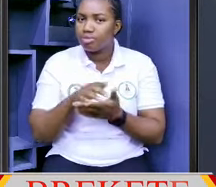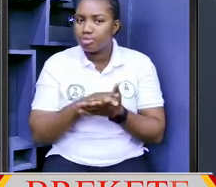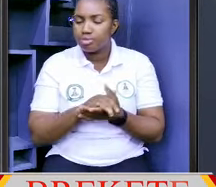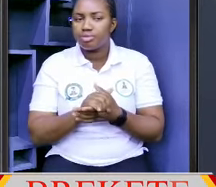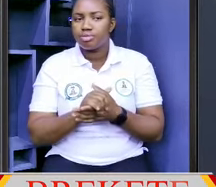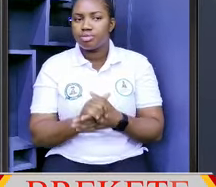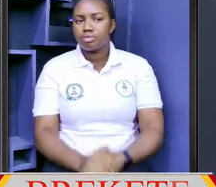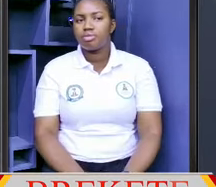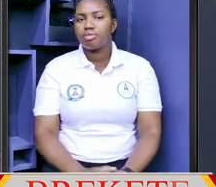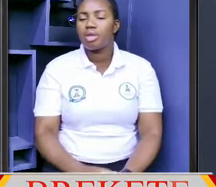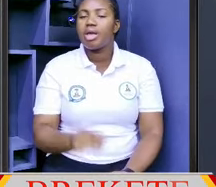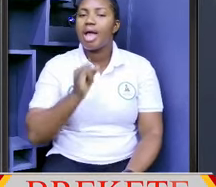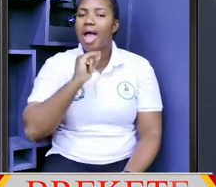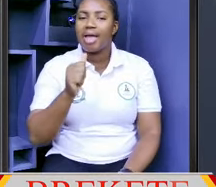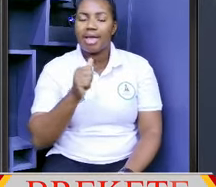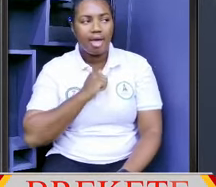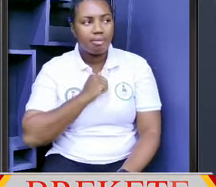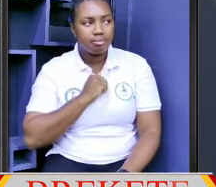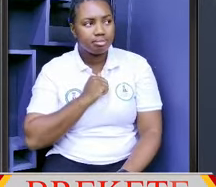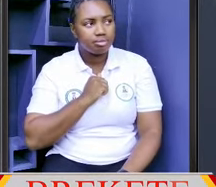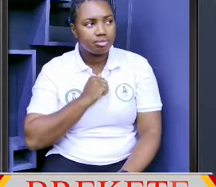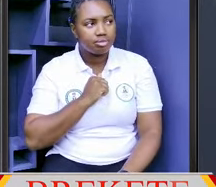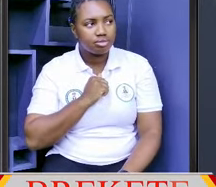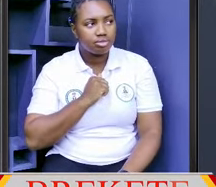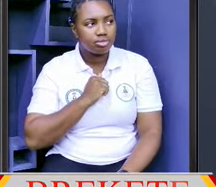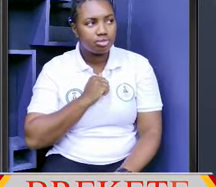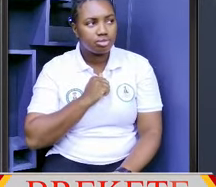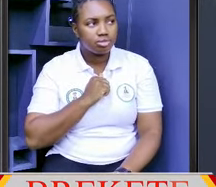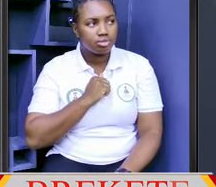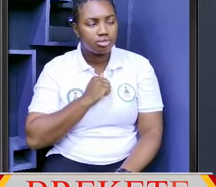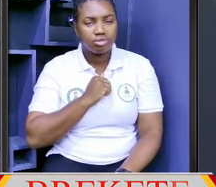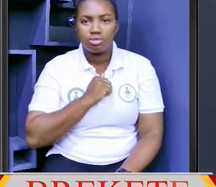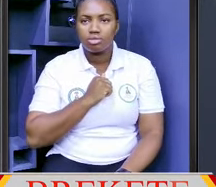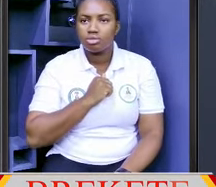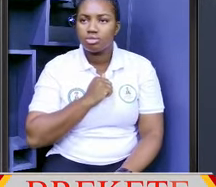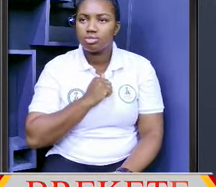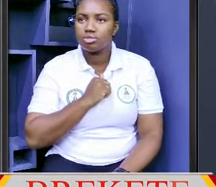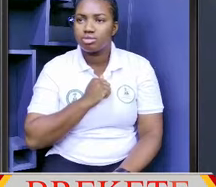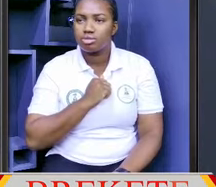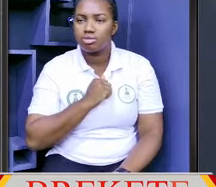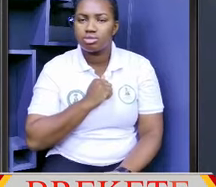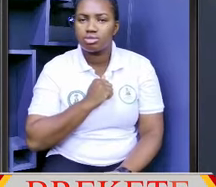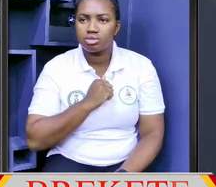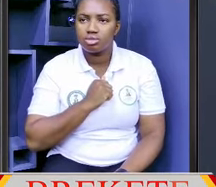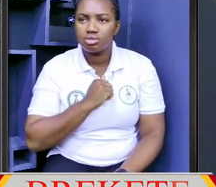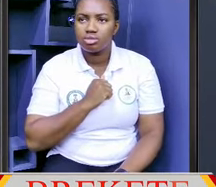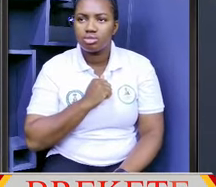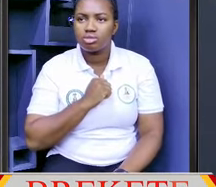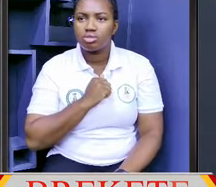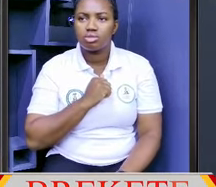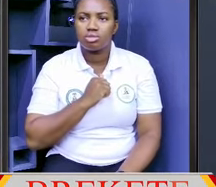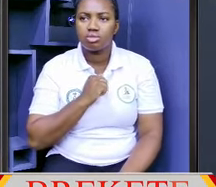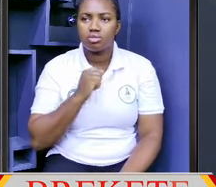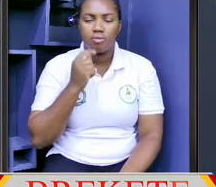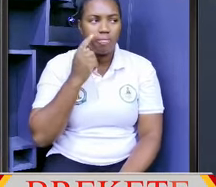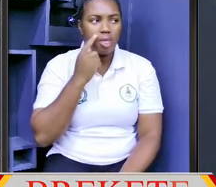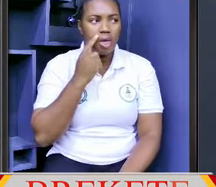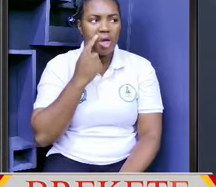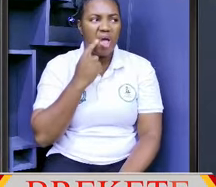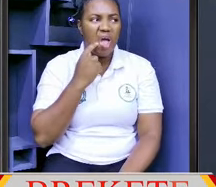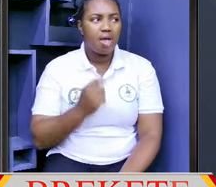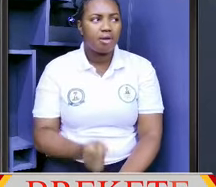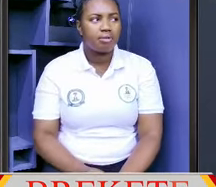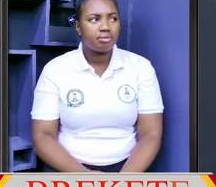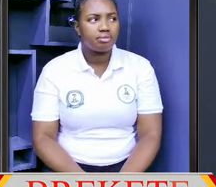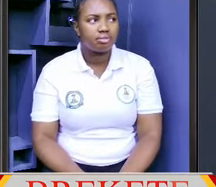Okay. I am when I succeed Ifa, coach, come and take this man's number.